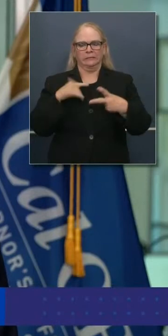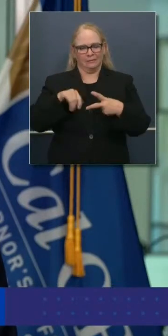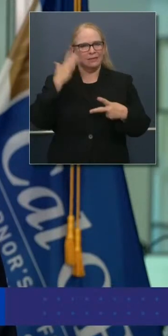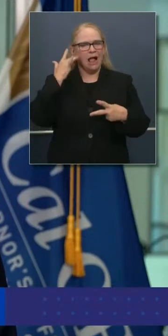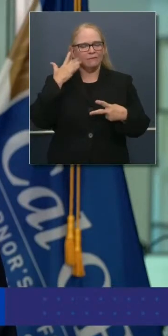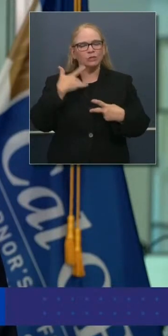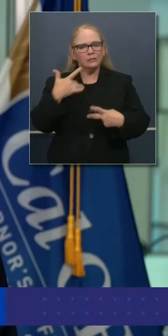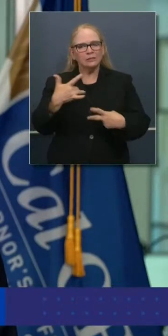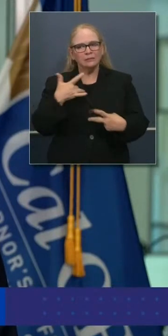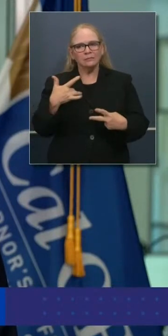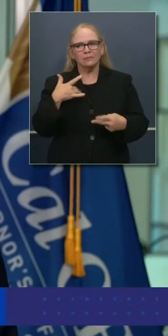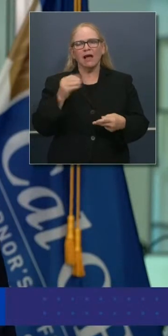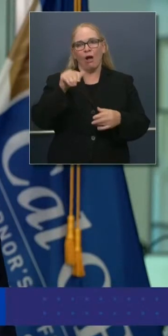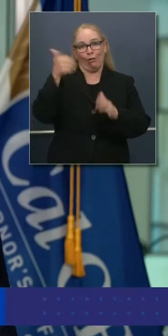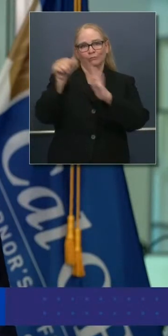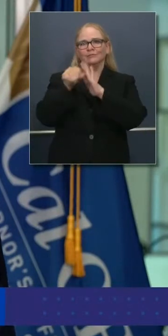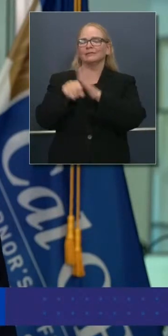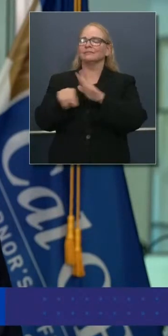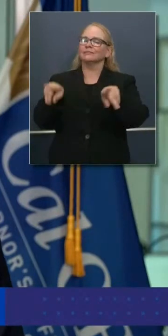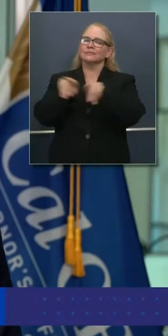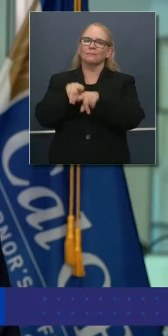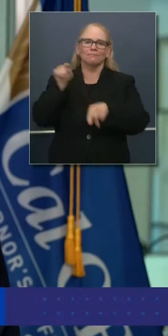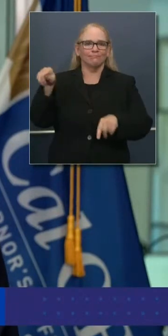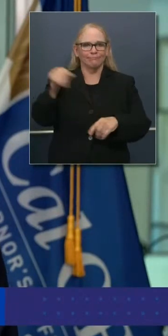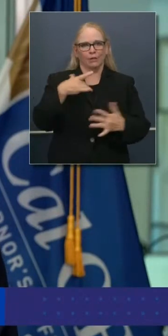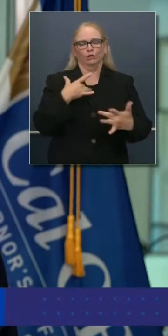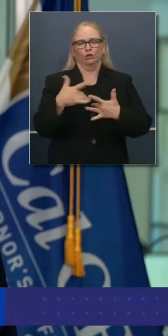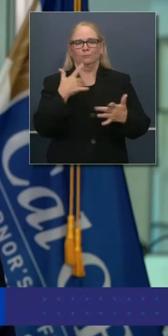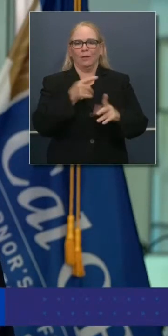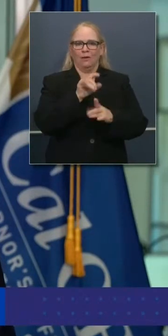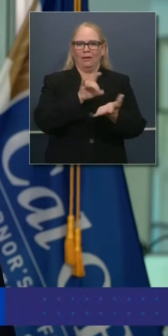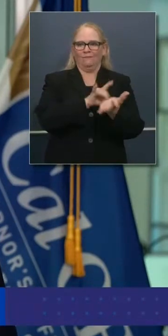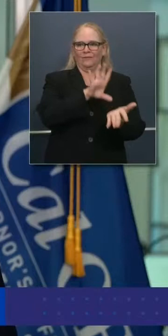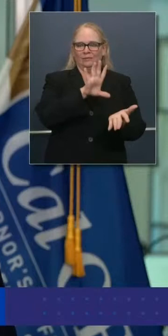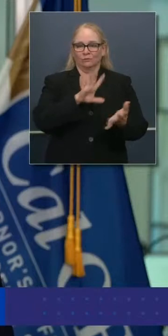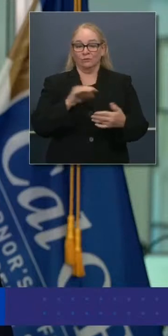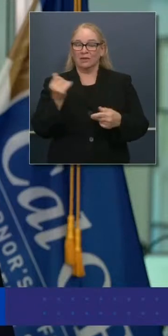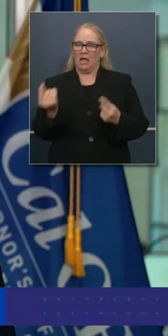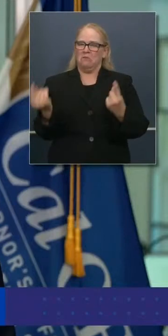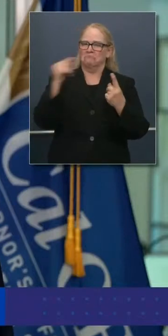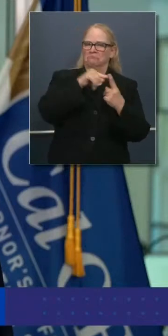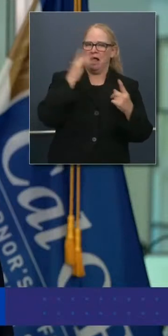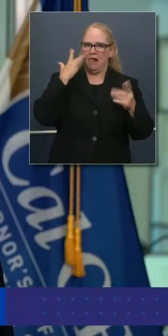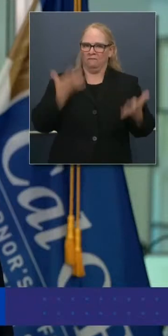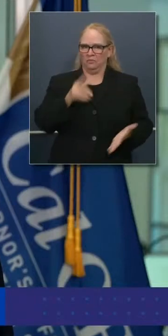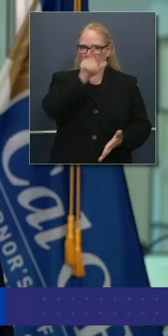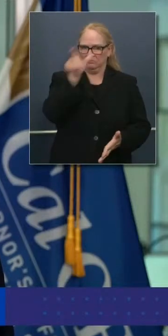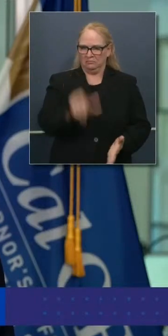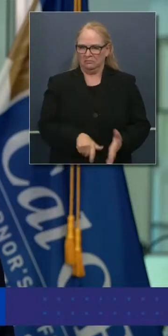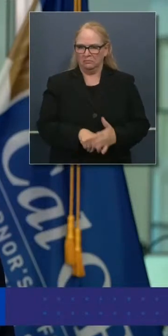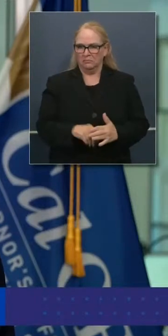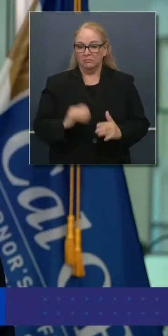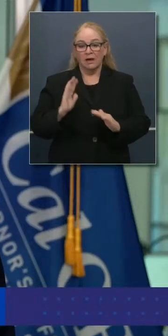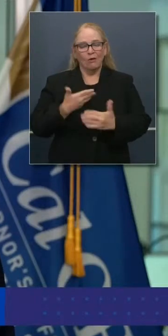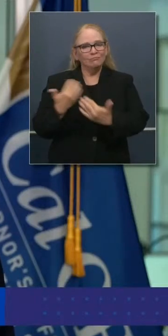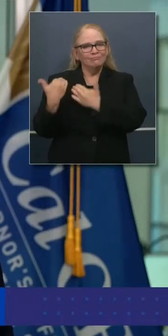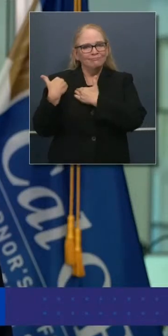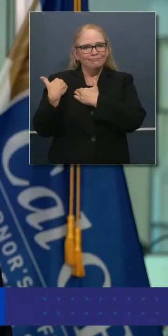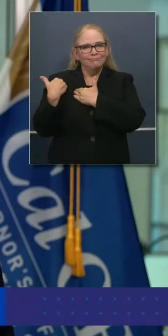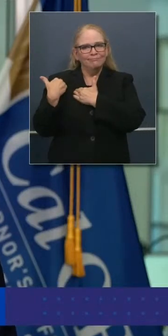across this country. As it relates to California's specific role and responsibility, as it relates to